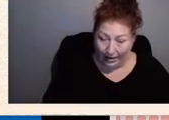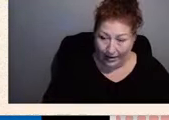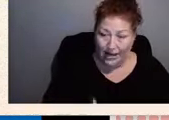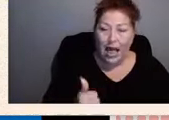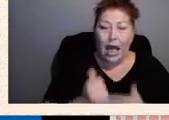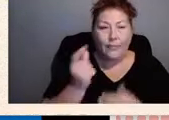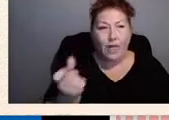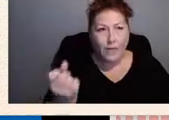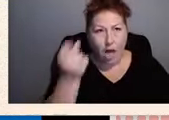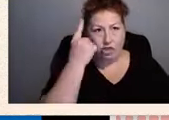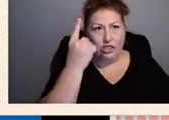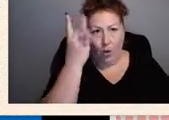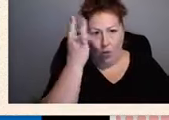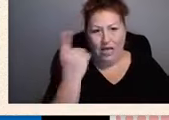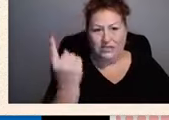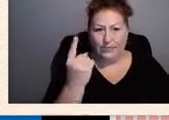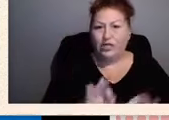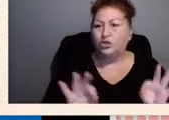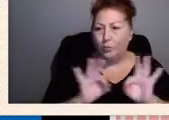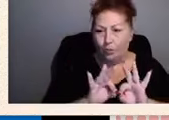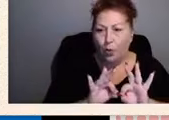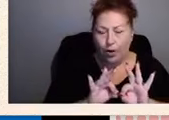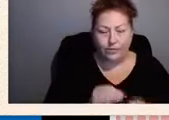why something is important.